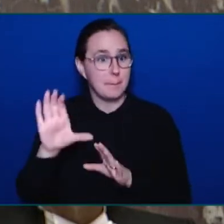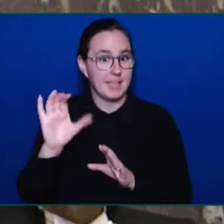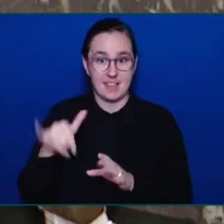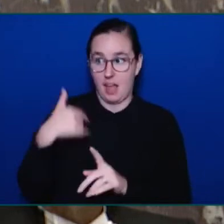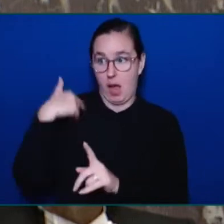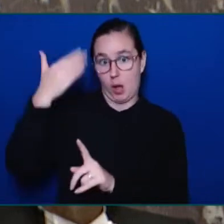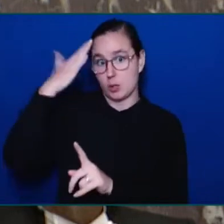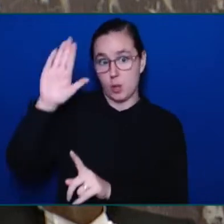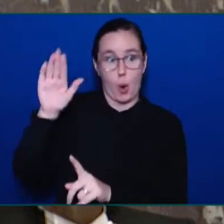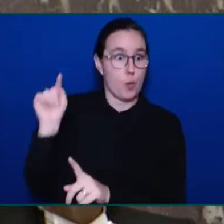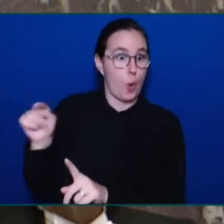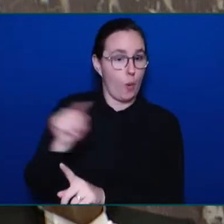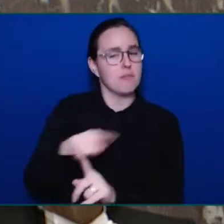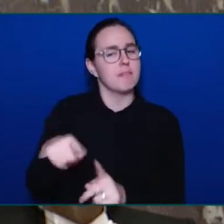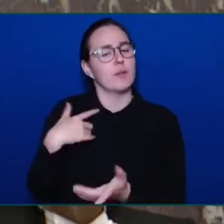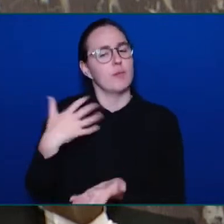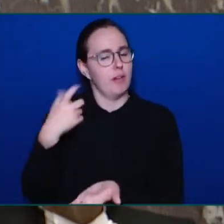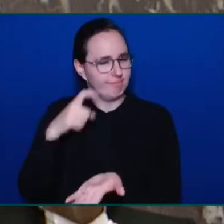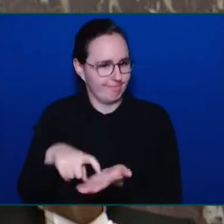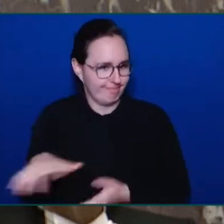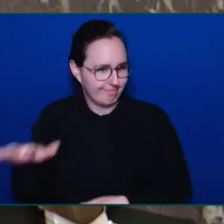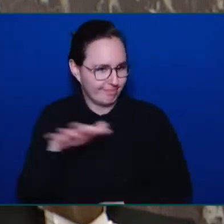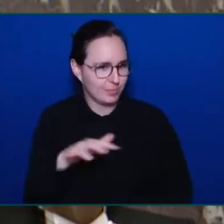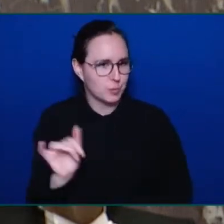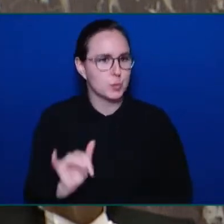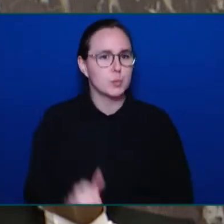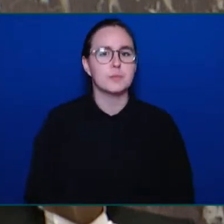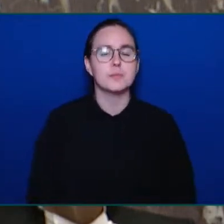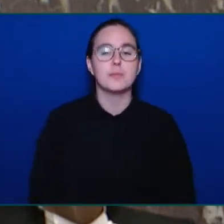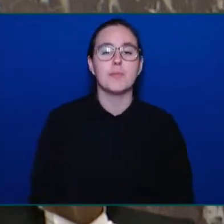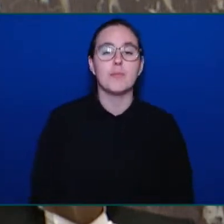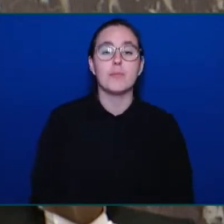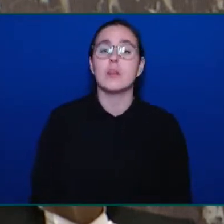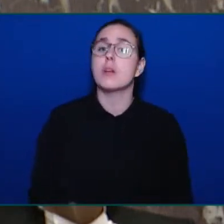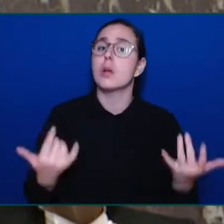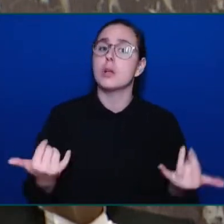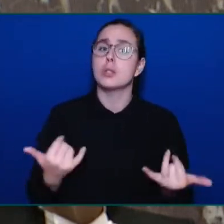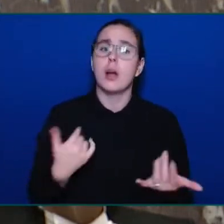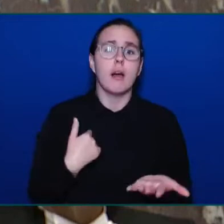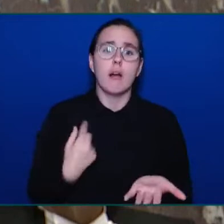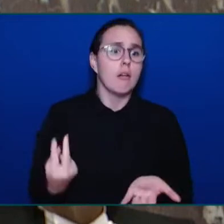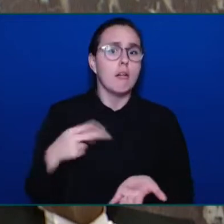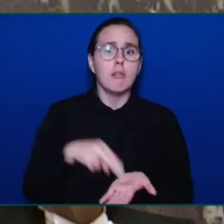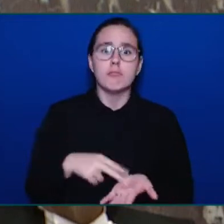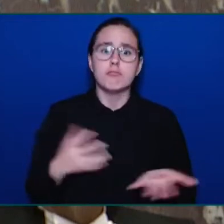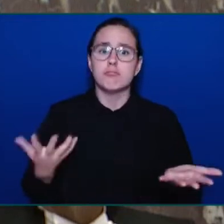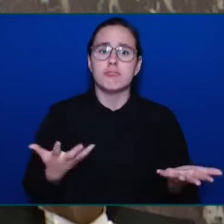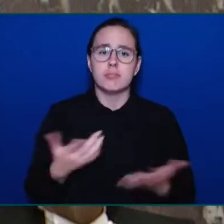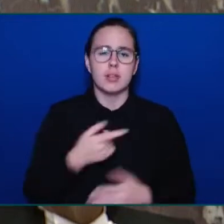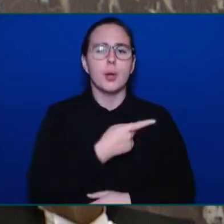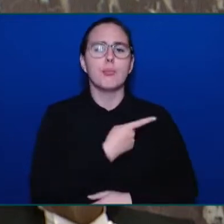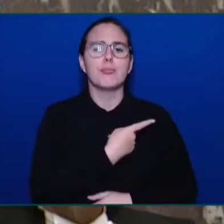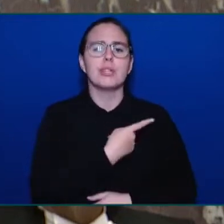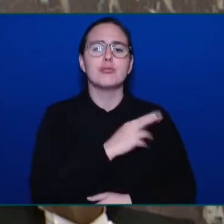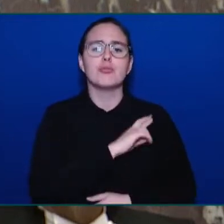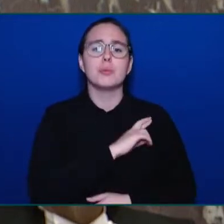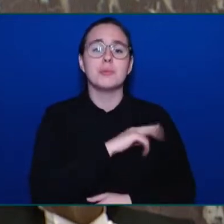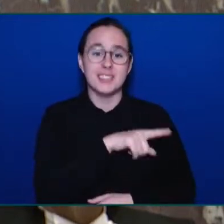about the Prince Rupert Regional Hospital. When the